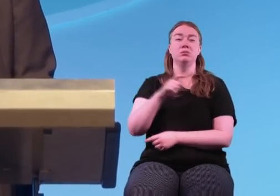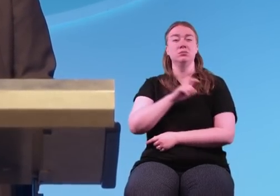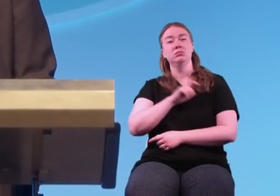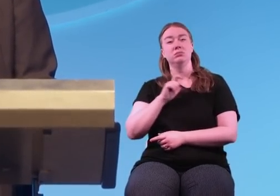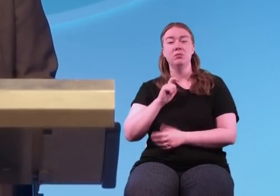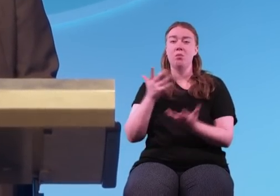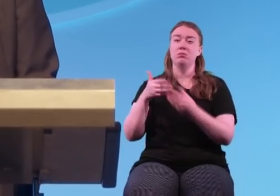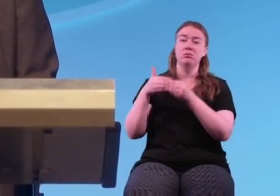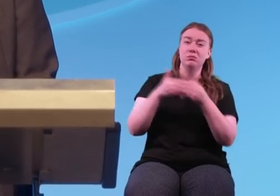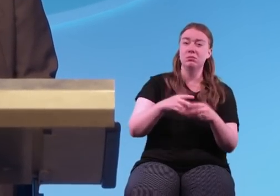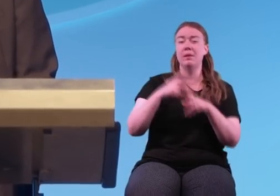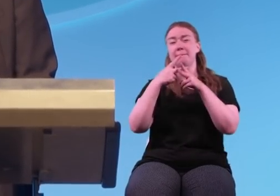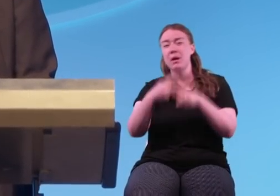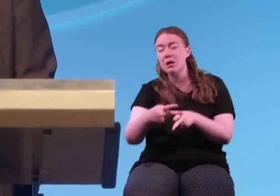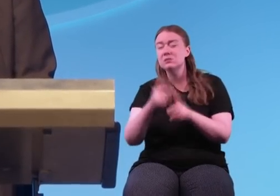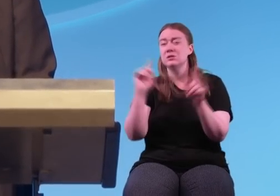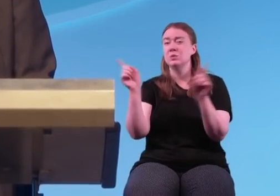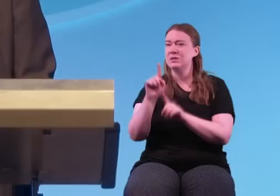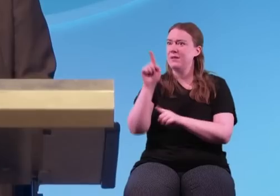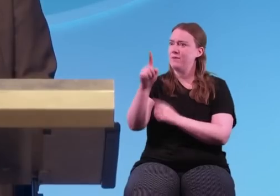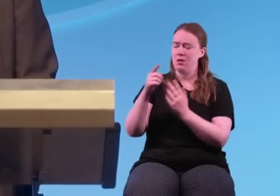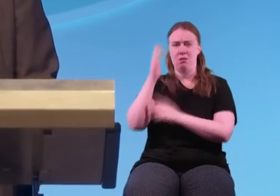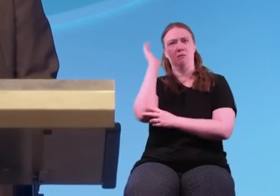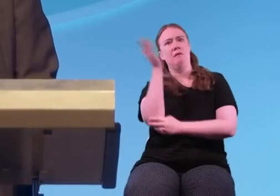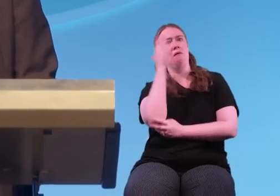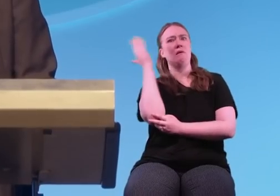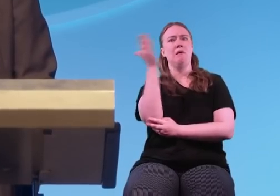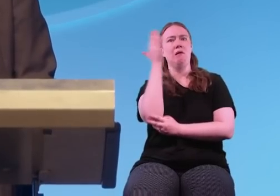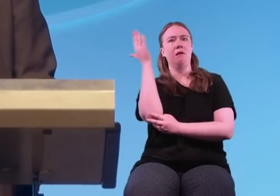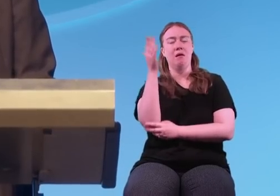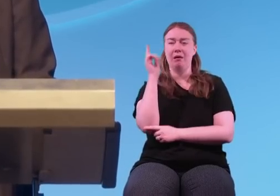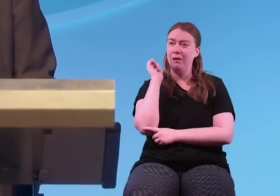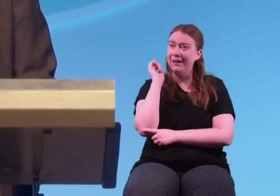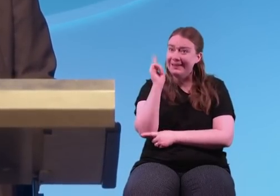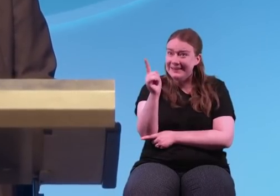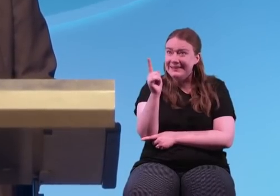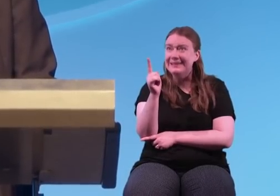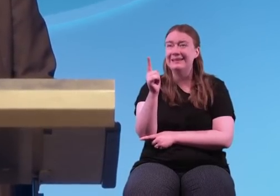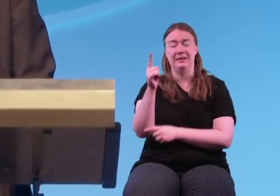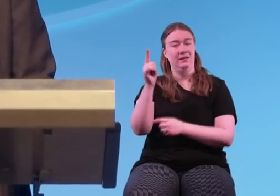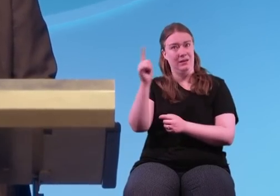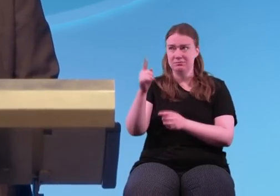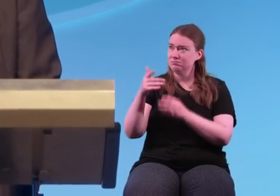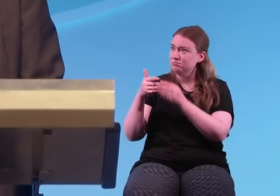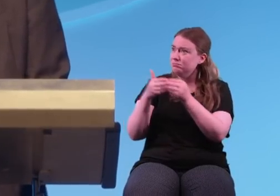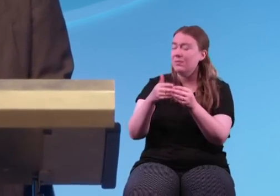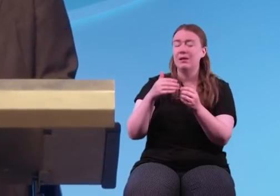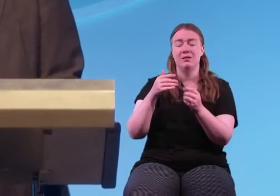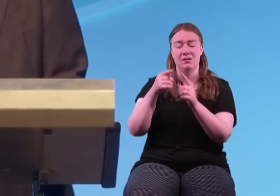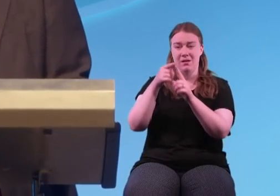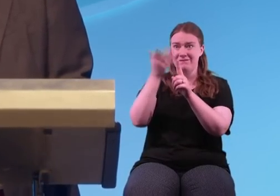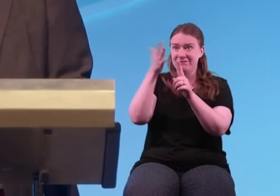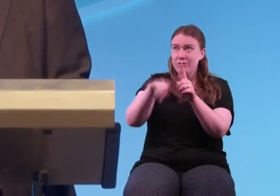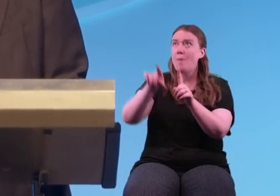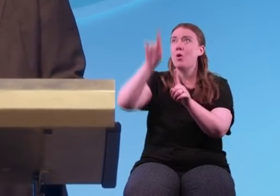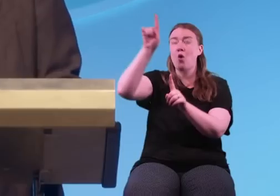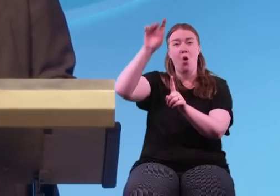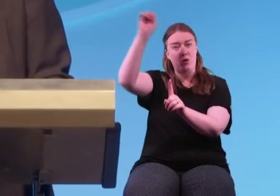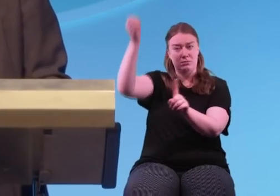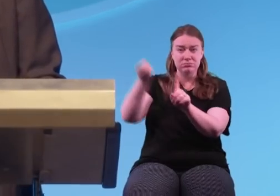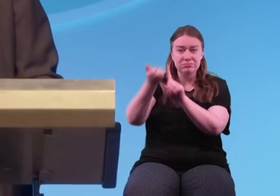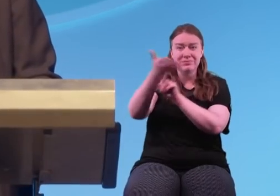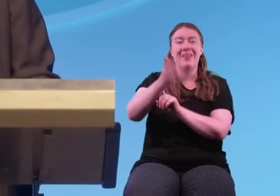feel God speaking to our souls. He is our teacher, and by his secret power,